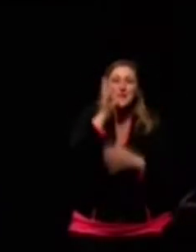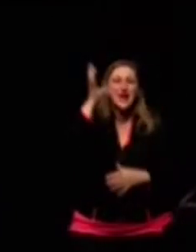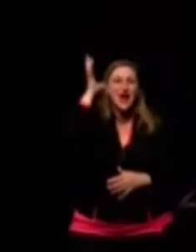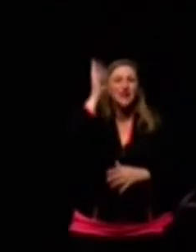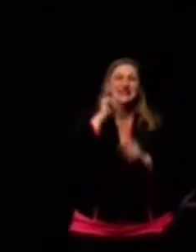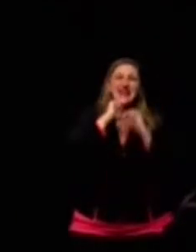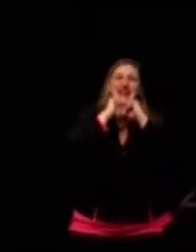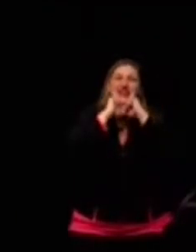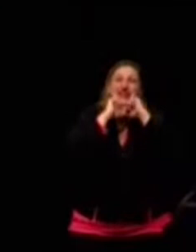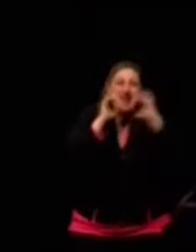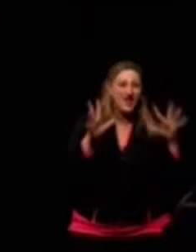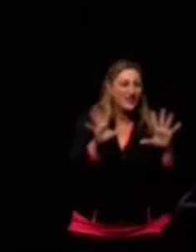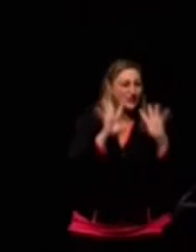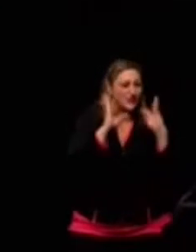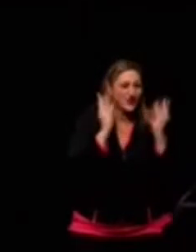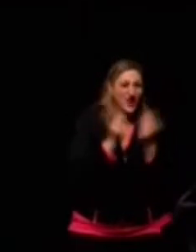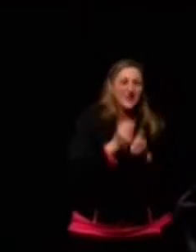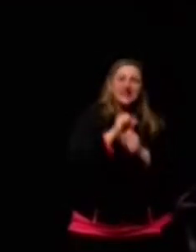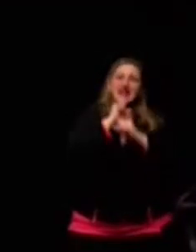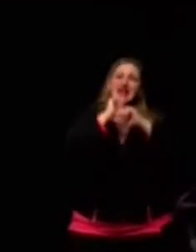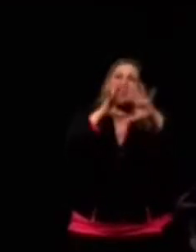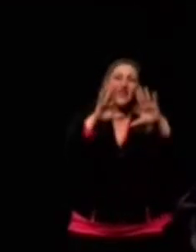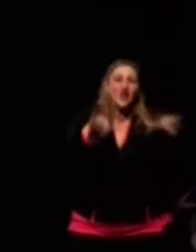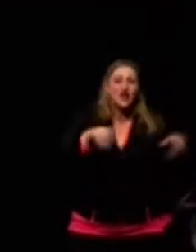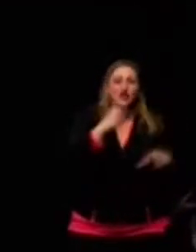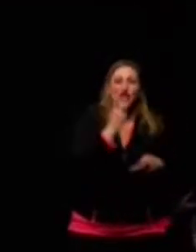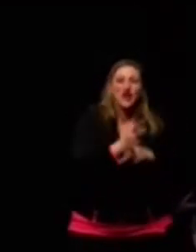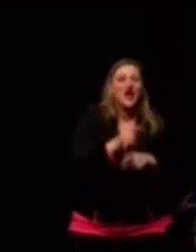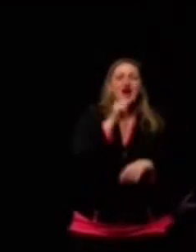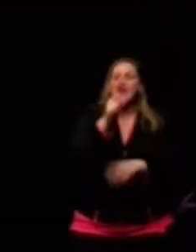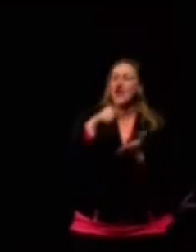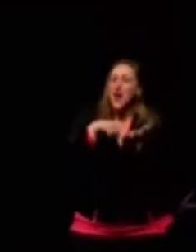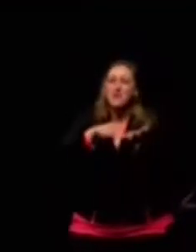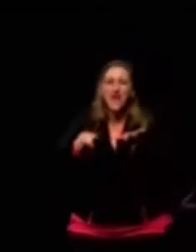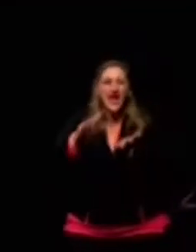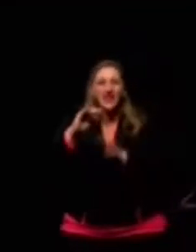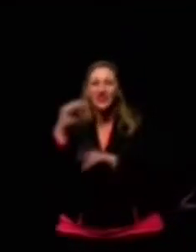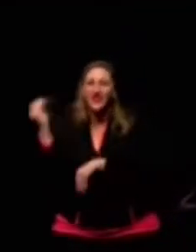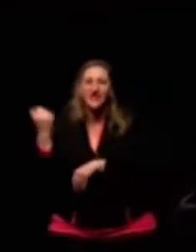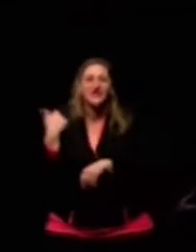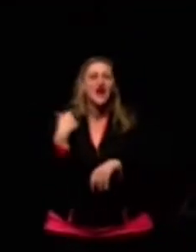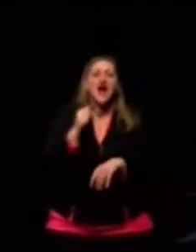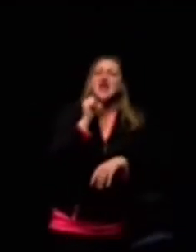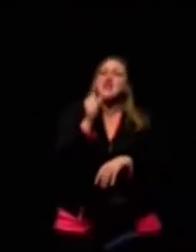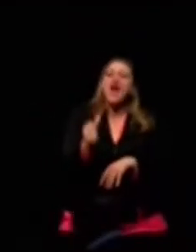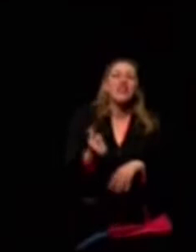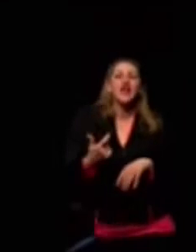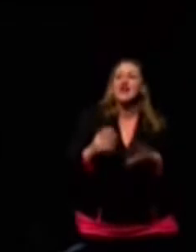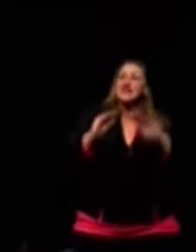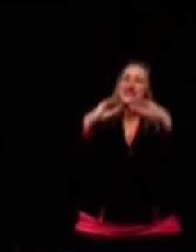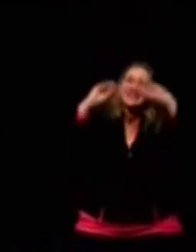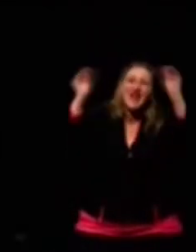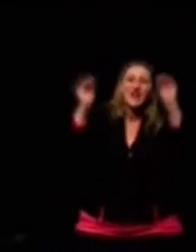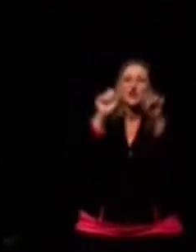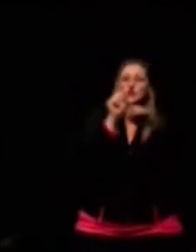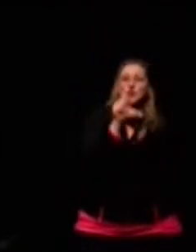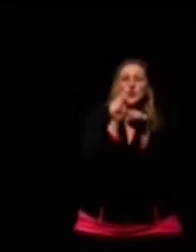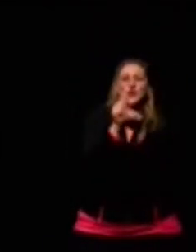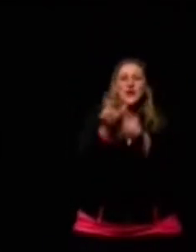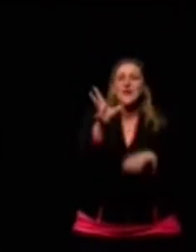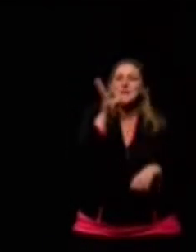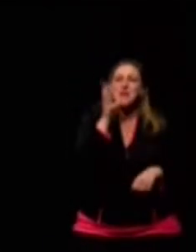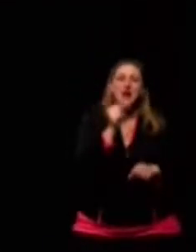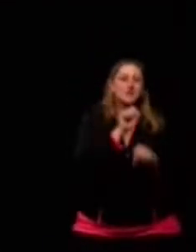families, nothing on child care, nothing on paid leave, nothing to help working moms and dads get by and get